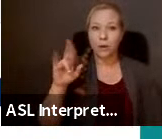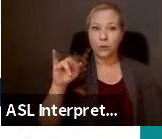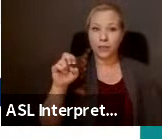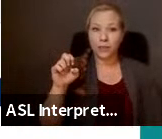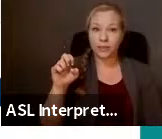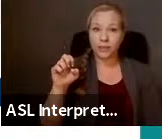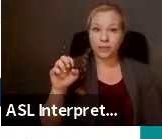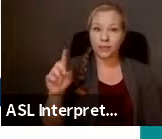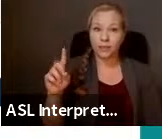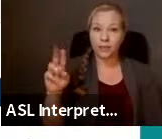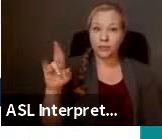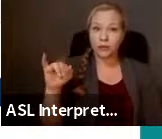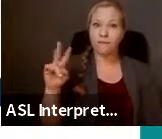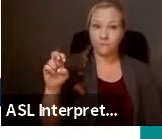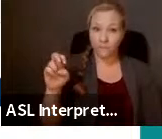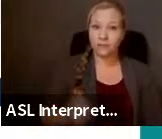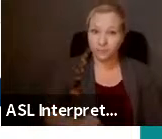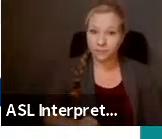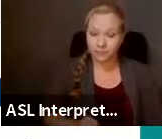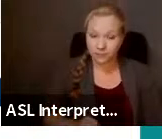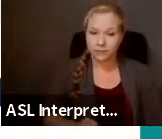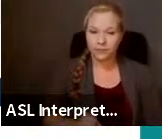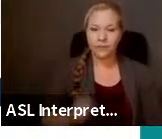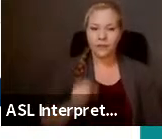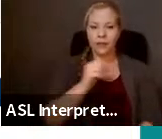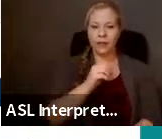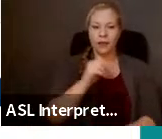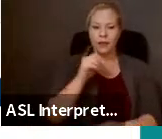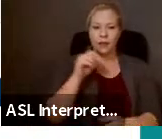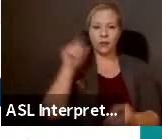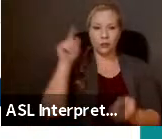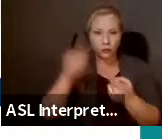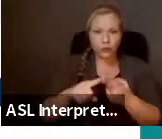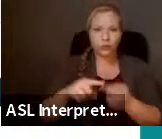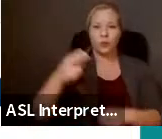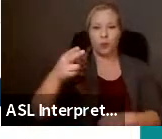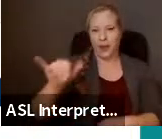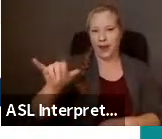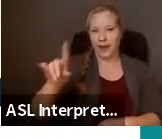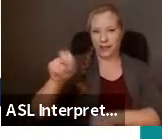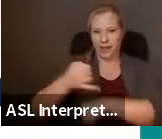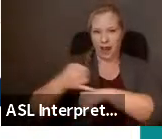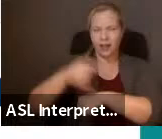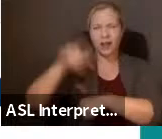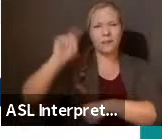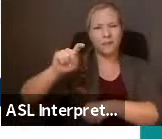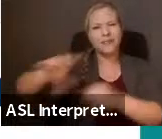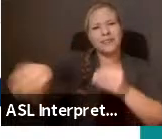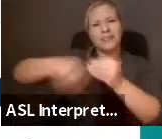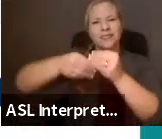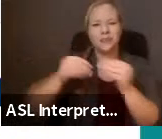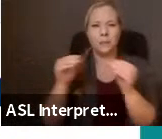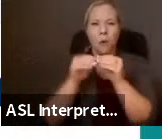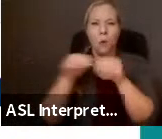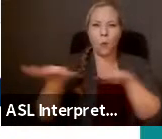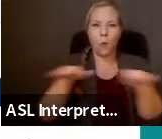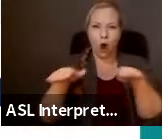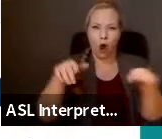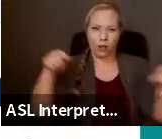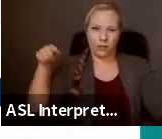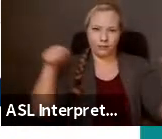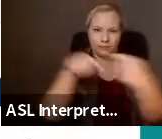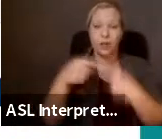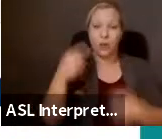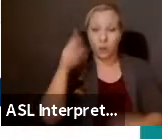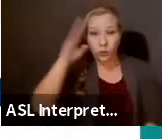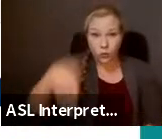know that we've got to tie into the existing networks, bike and walking networks. We know the 40-mile loop trail, the Marine